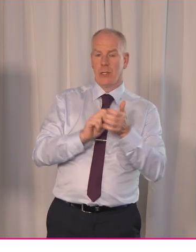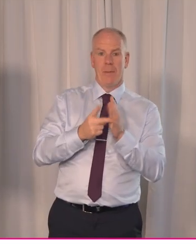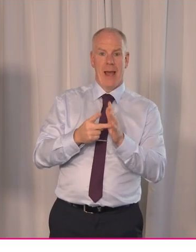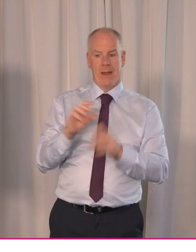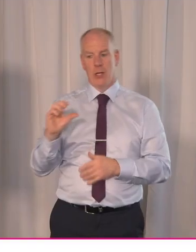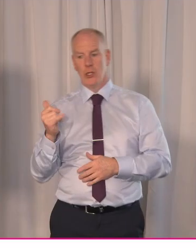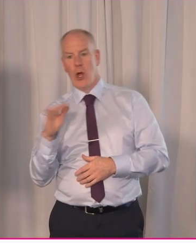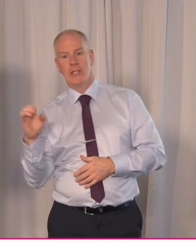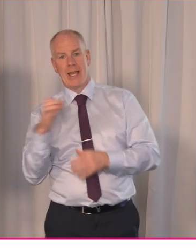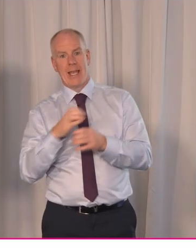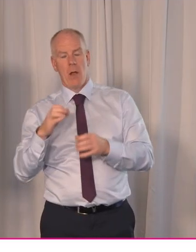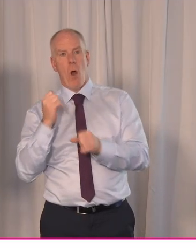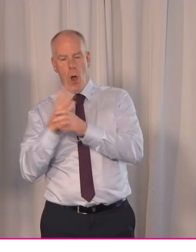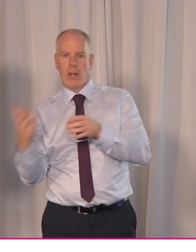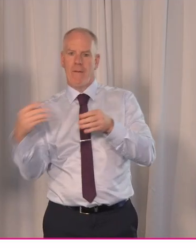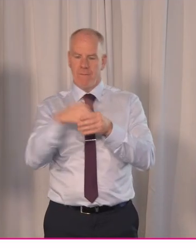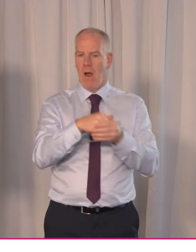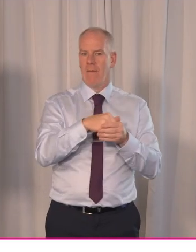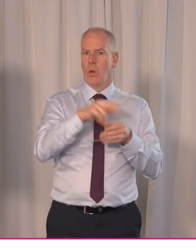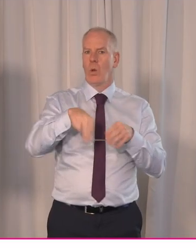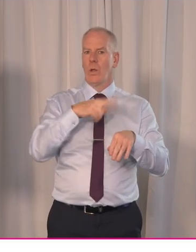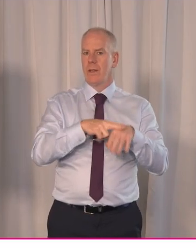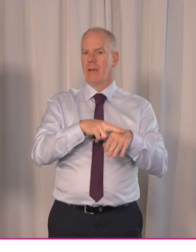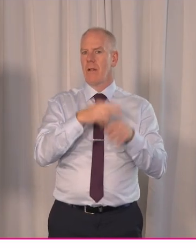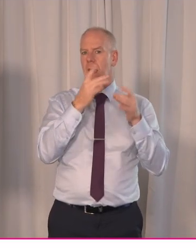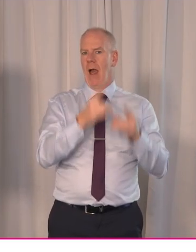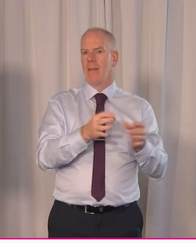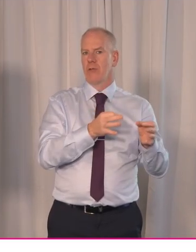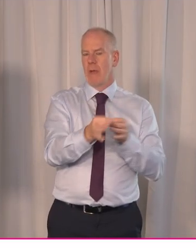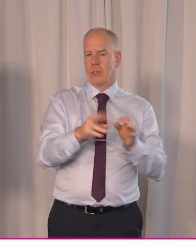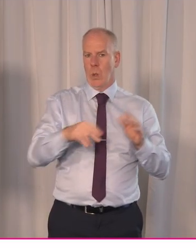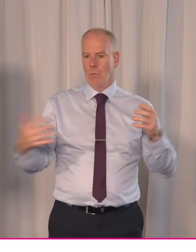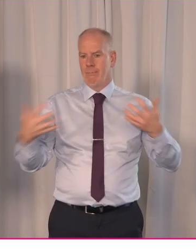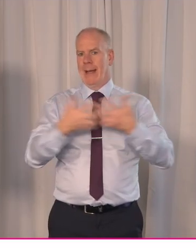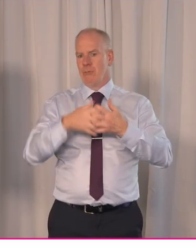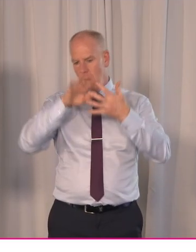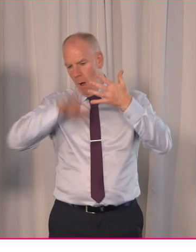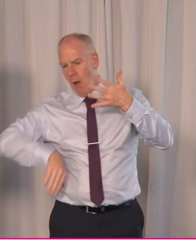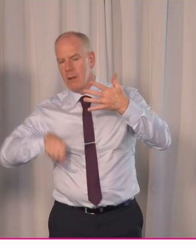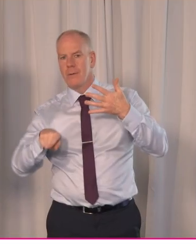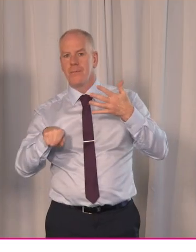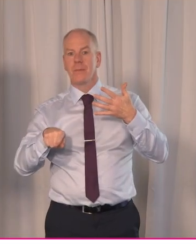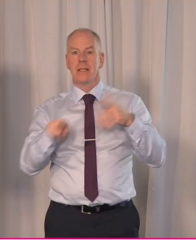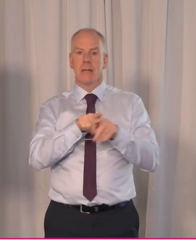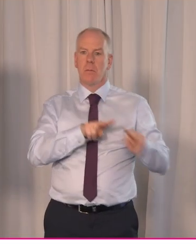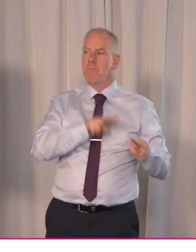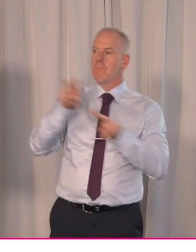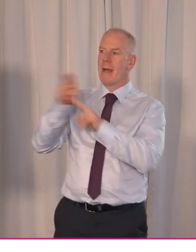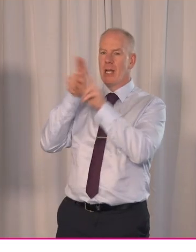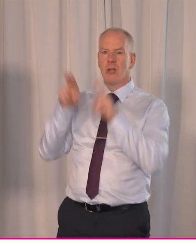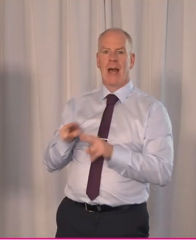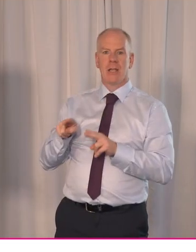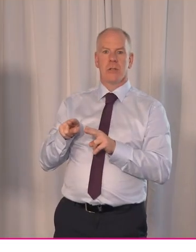with our new national sexual health strategy, as well as an eye to our international commitments under the